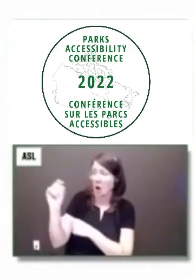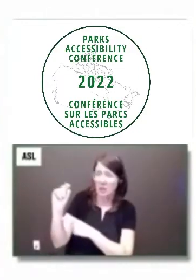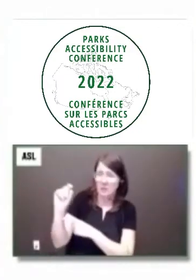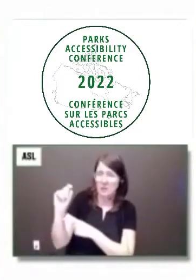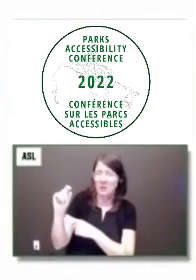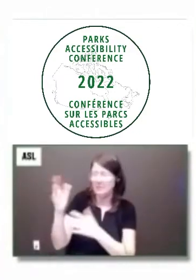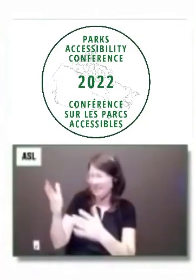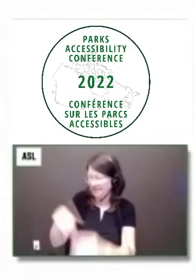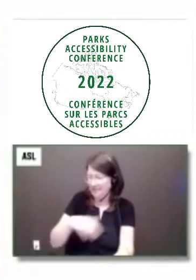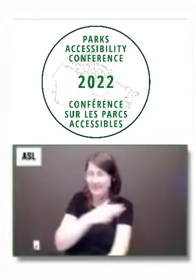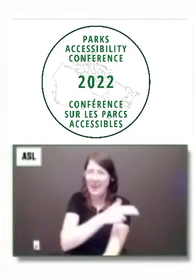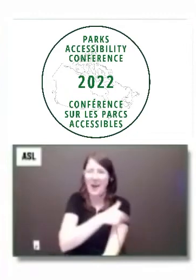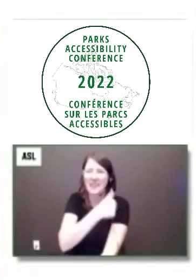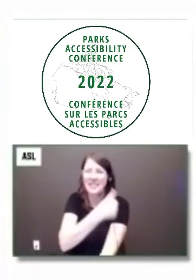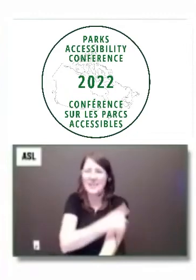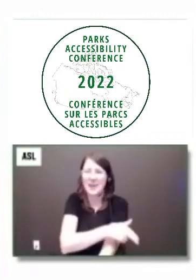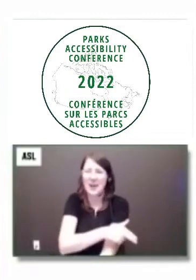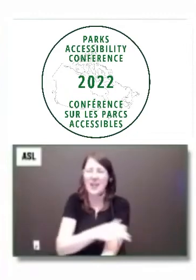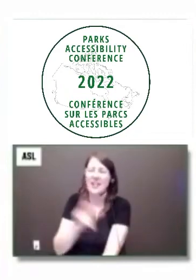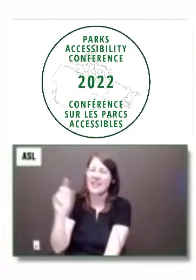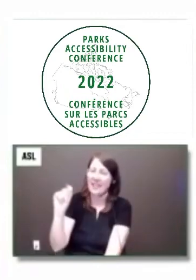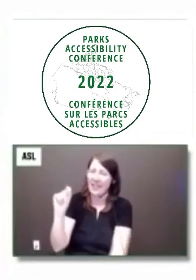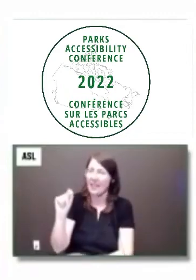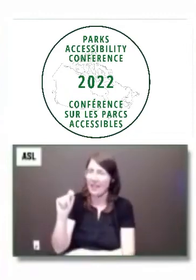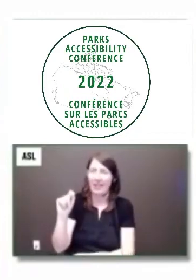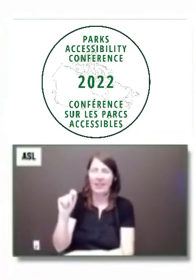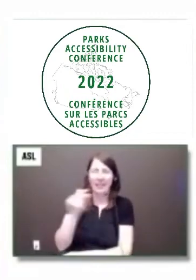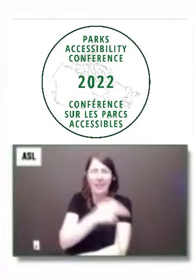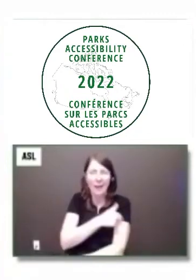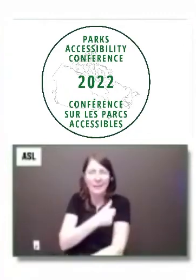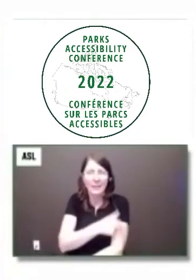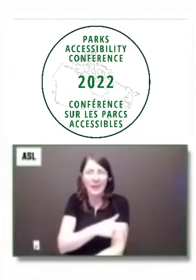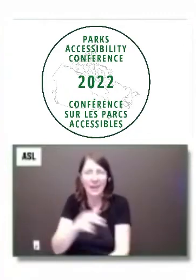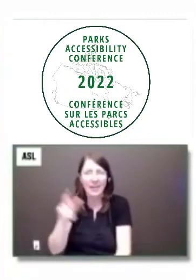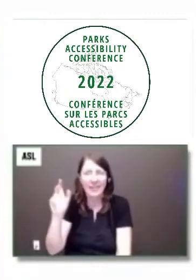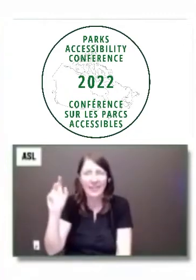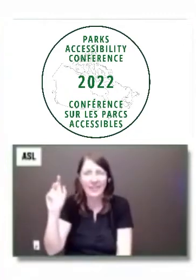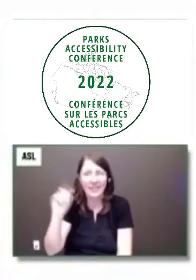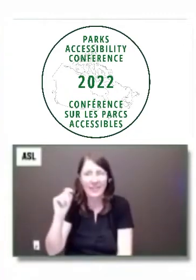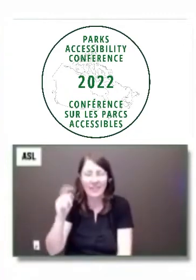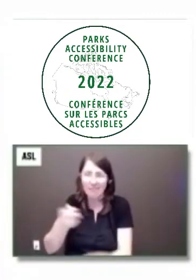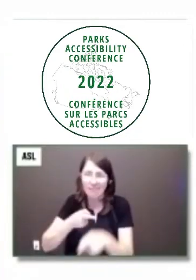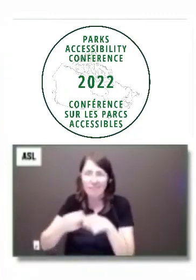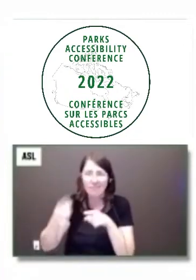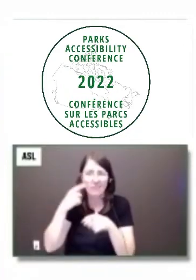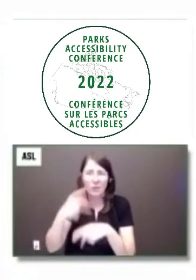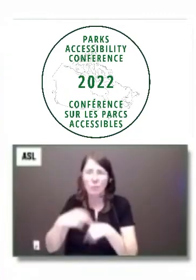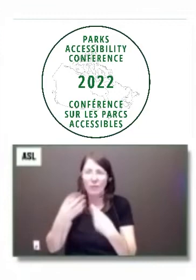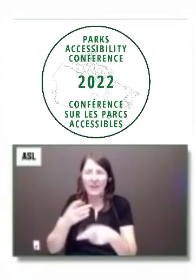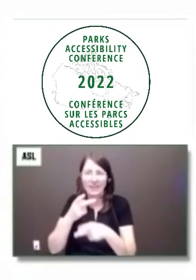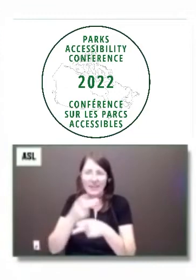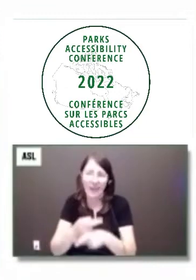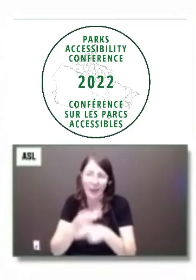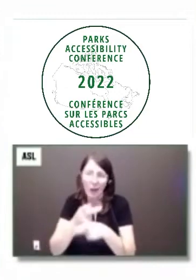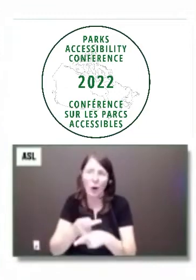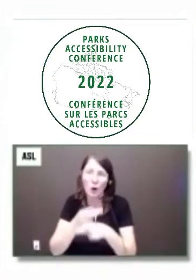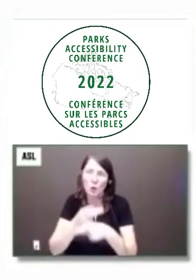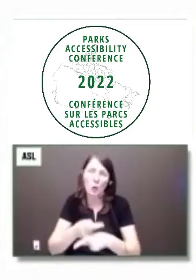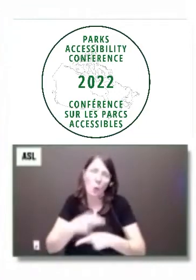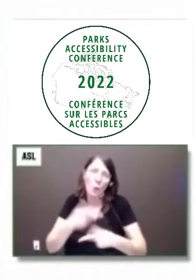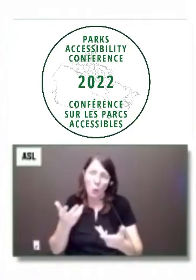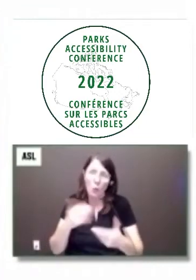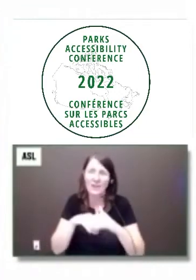but not really in parks anywhere, unfortunately. All right, so a long way to go then. But you did share some